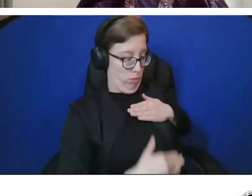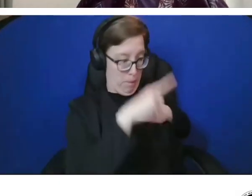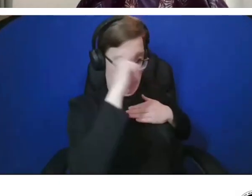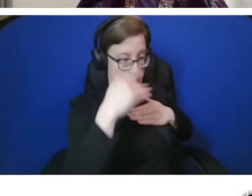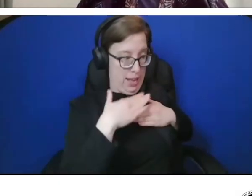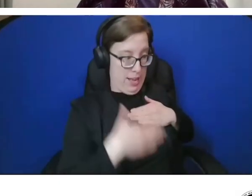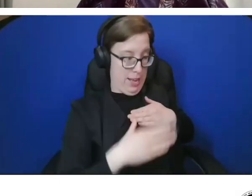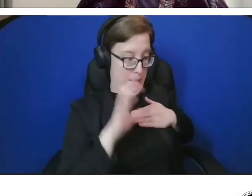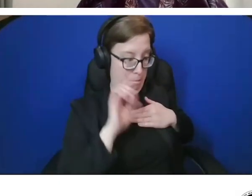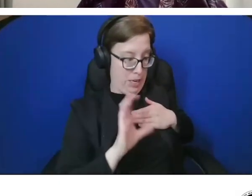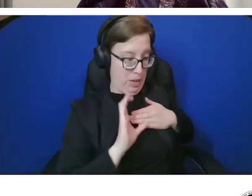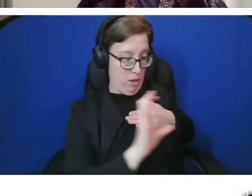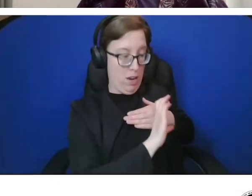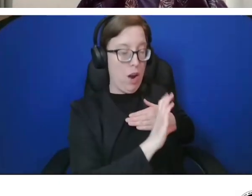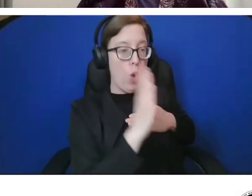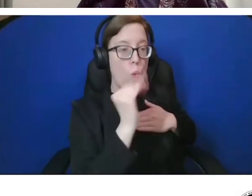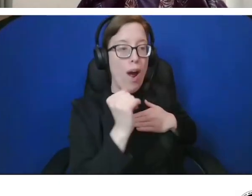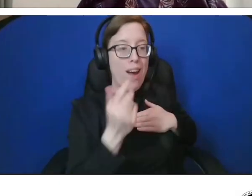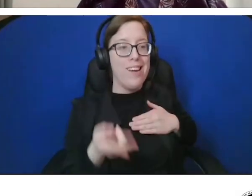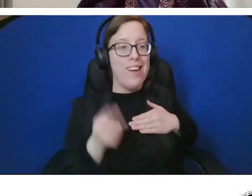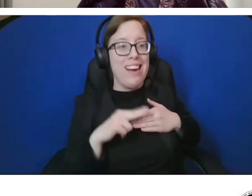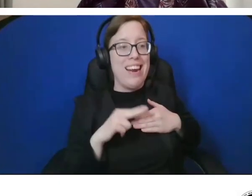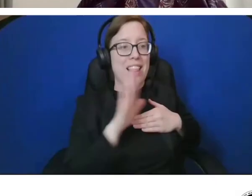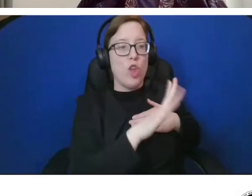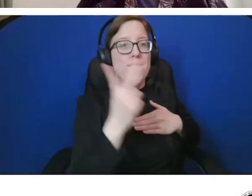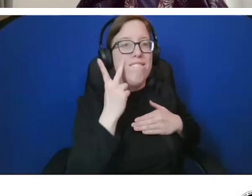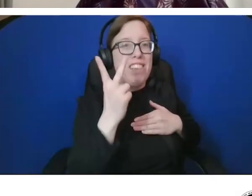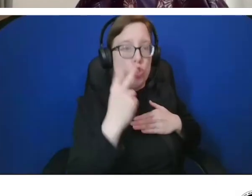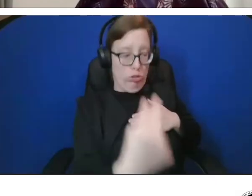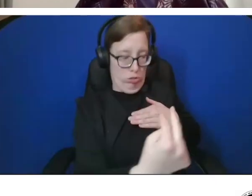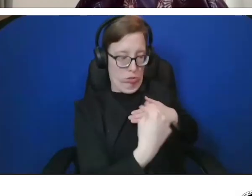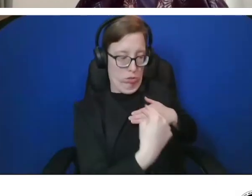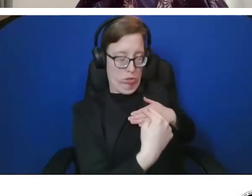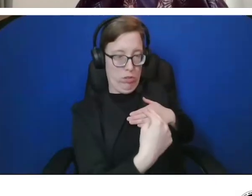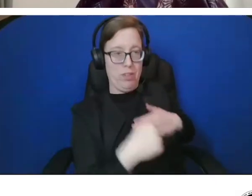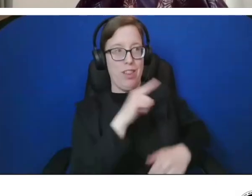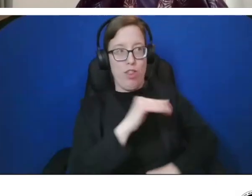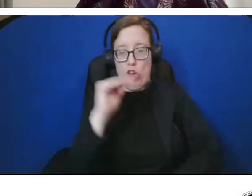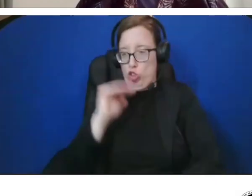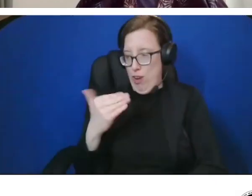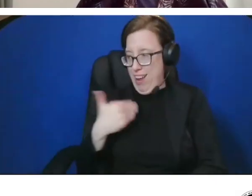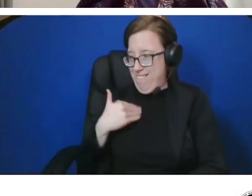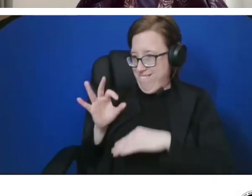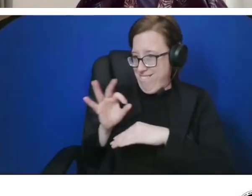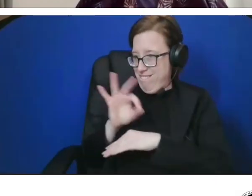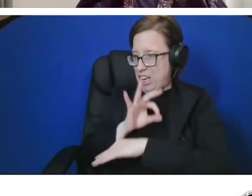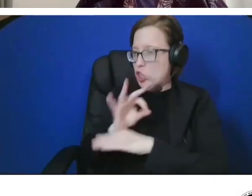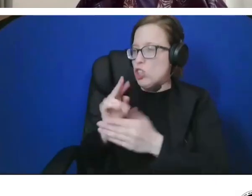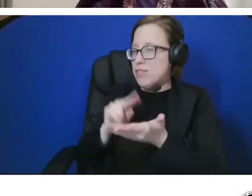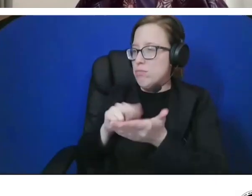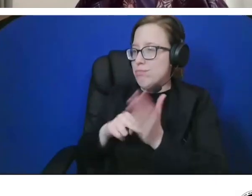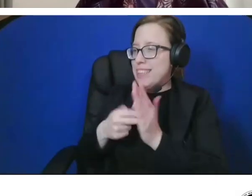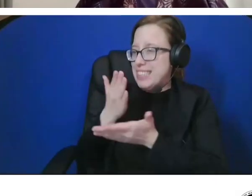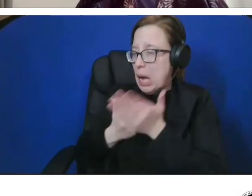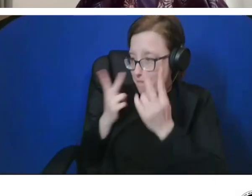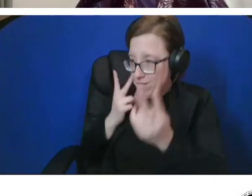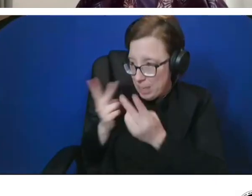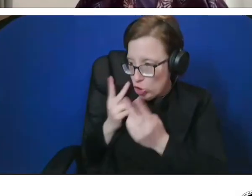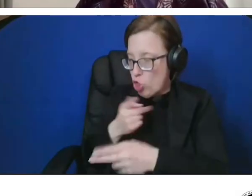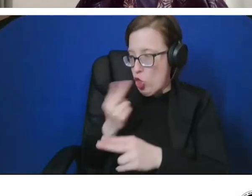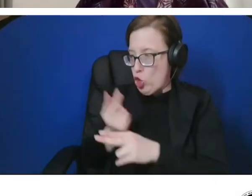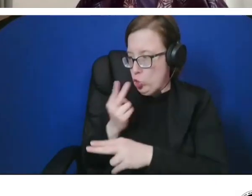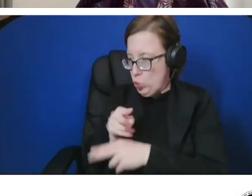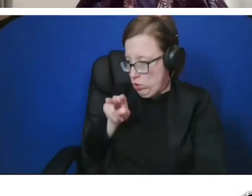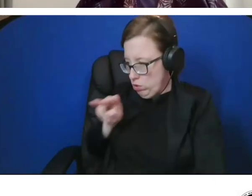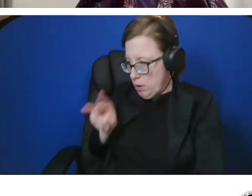and it's black because that enhances the child's use of vision. Obviously, the child has functional vision because